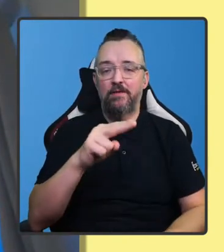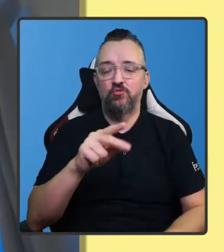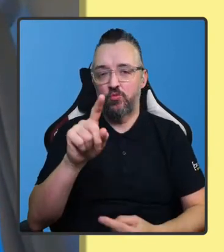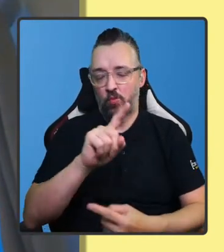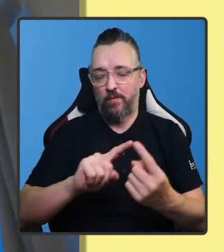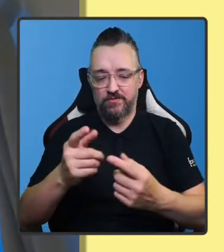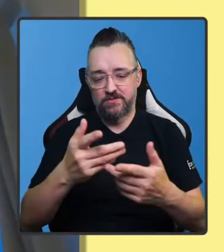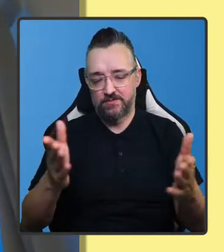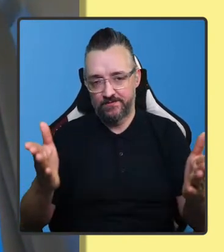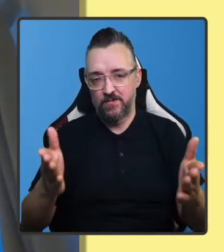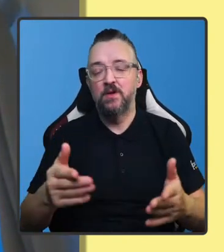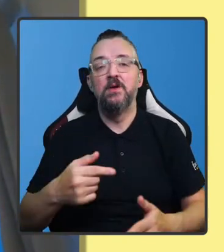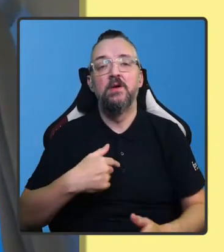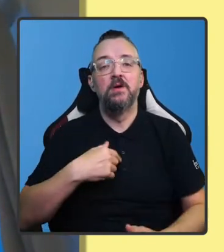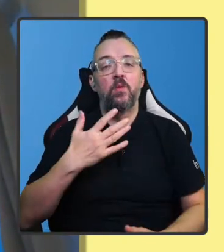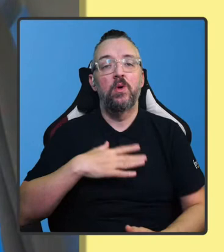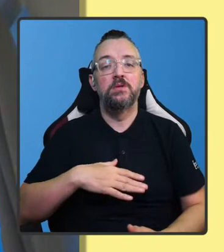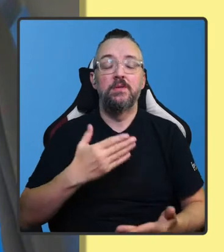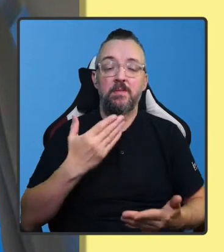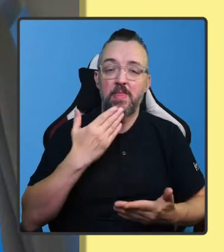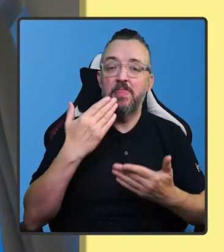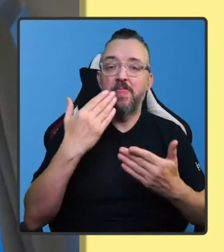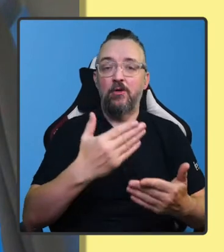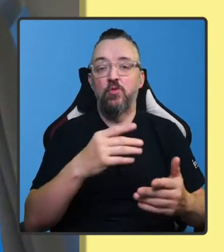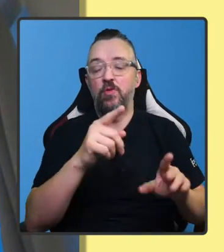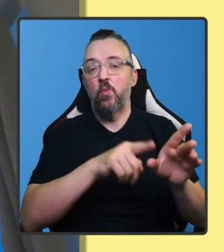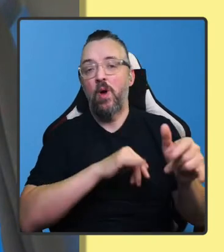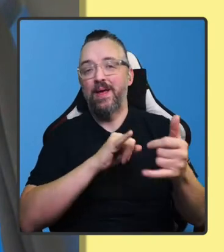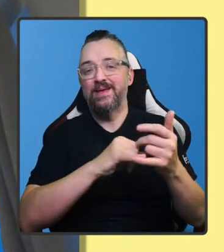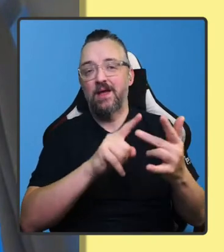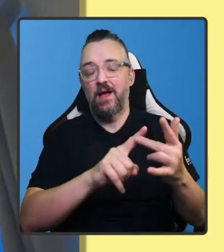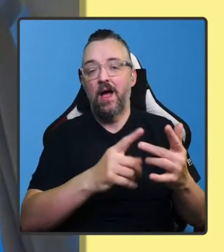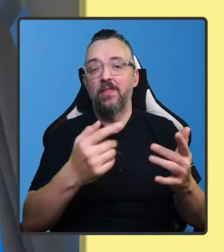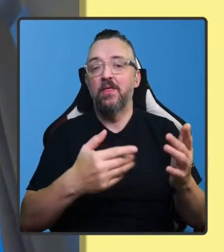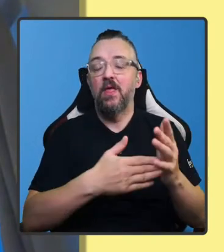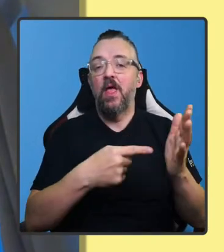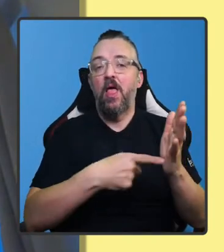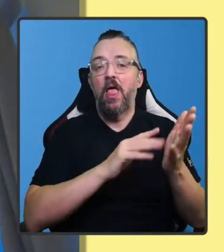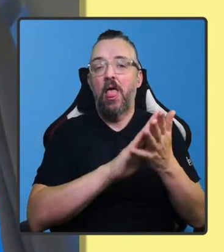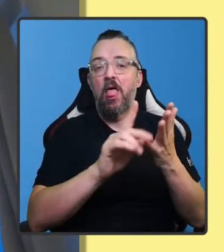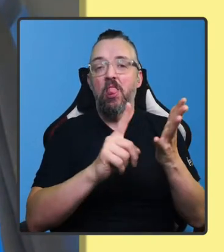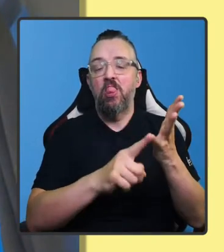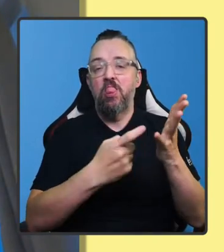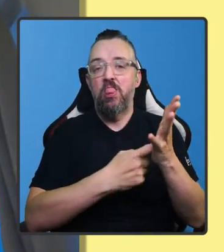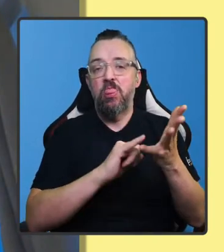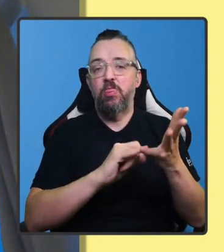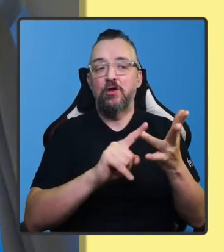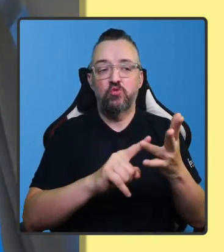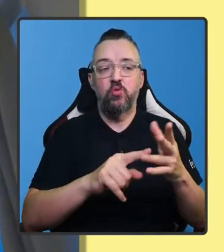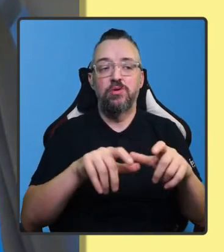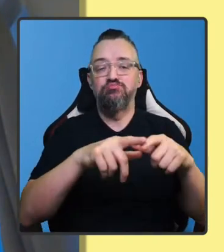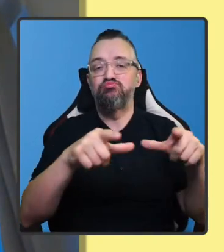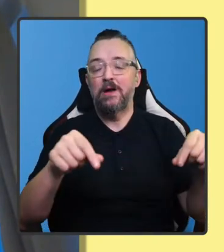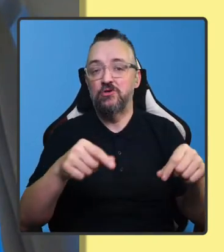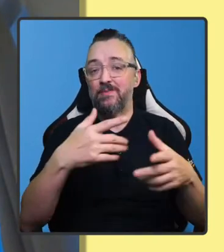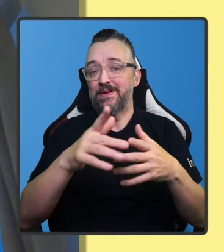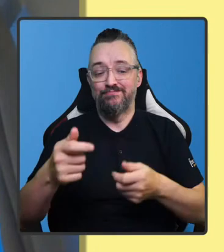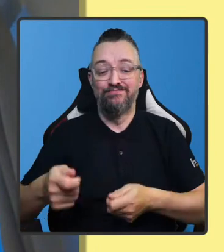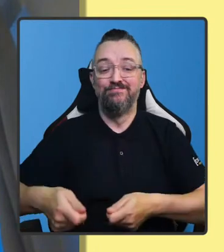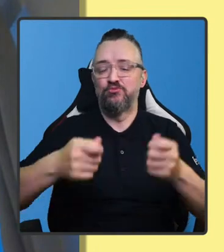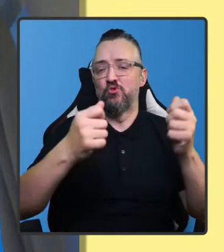I'd also like to pass my thanks on to the YSI and the Thurso and District Branch for bringing this very important resolution to